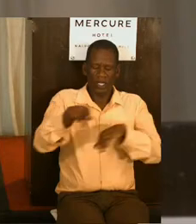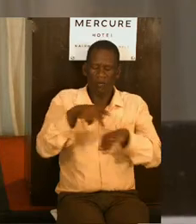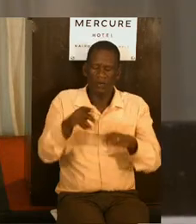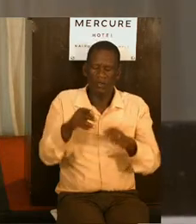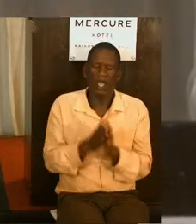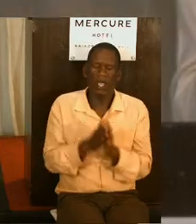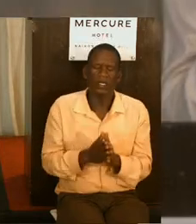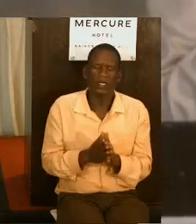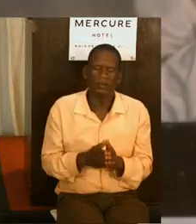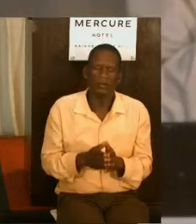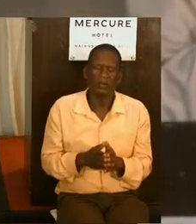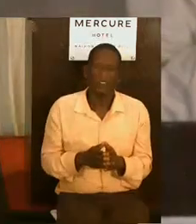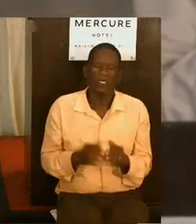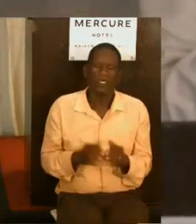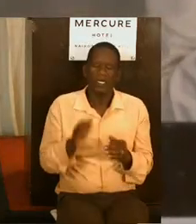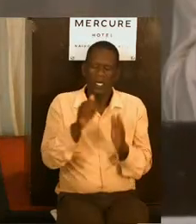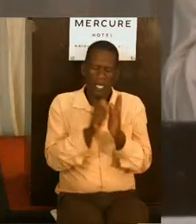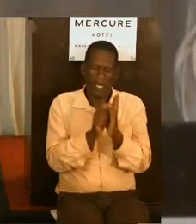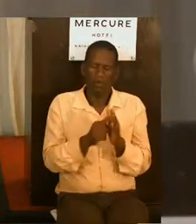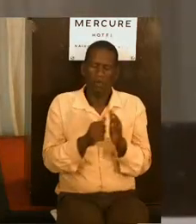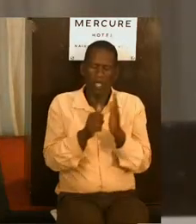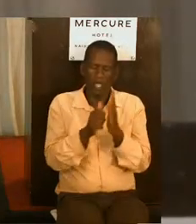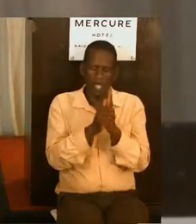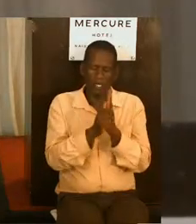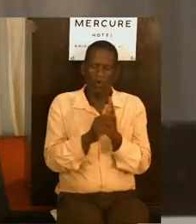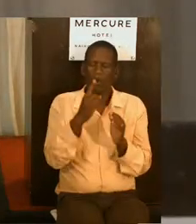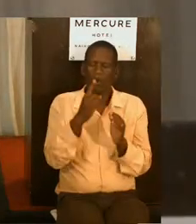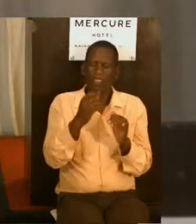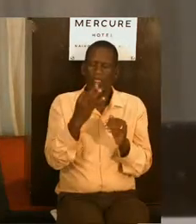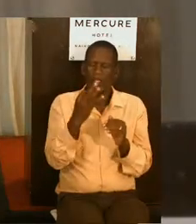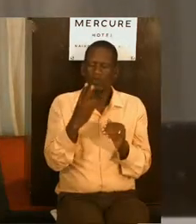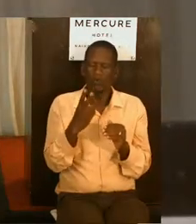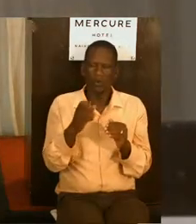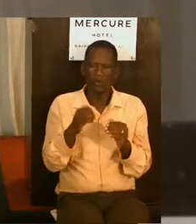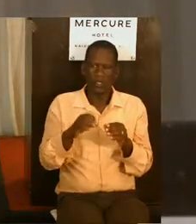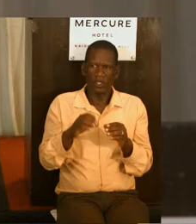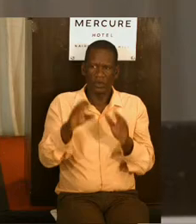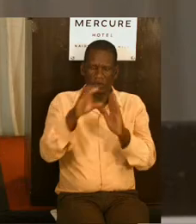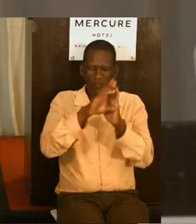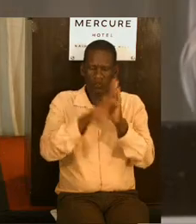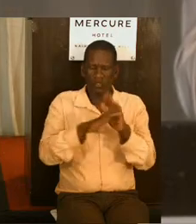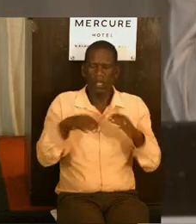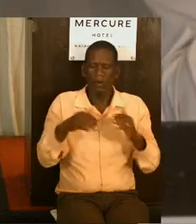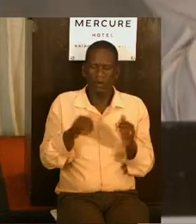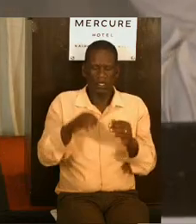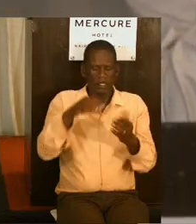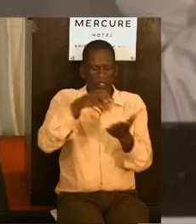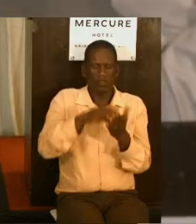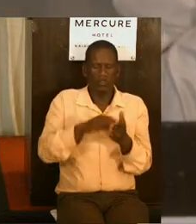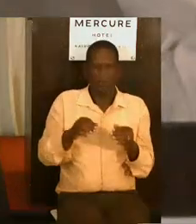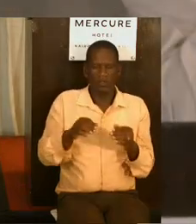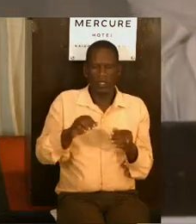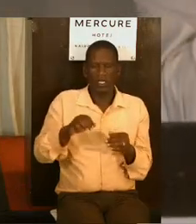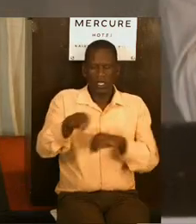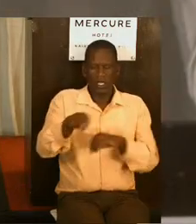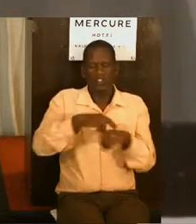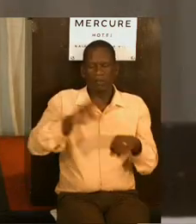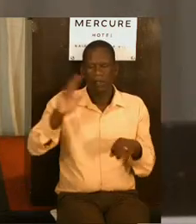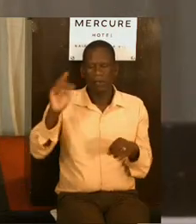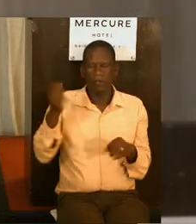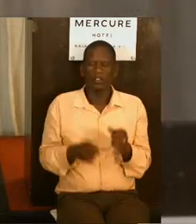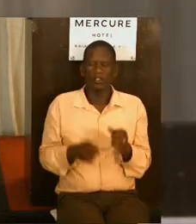and article 132 of the Constitution concerning the State of the State of the nation by the president